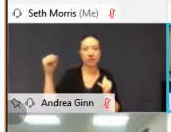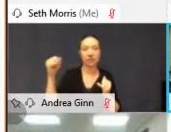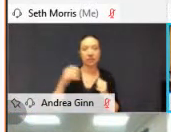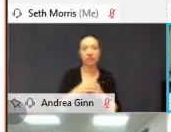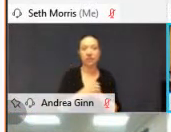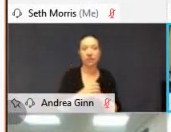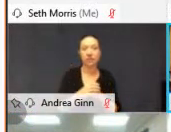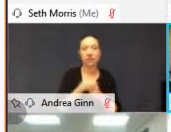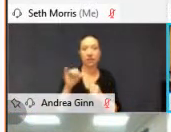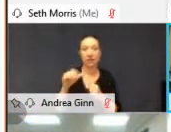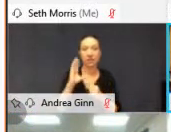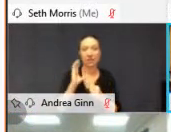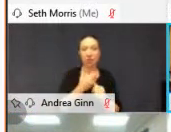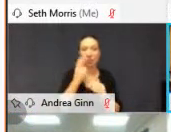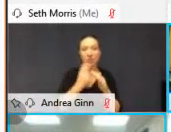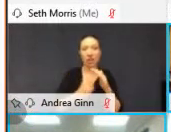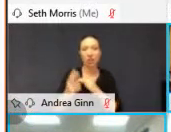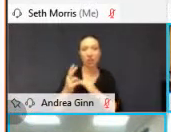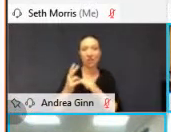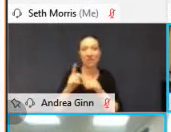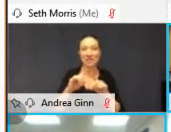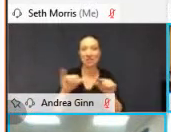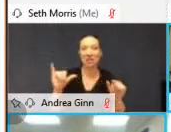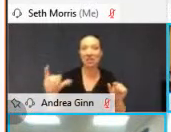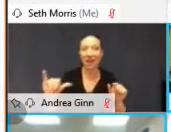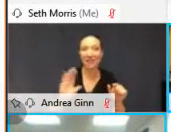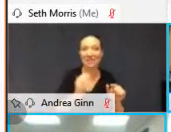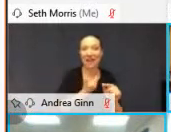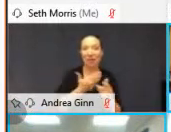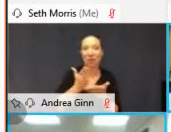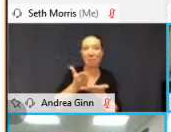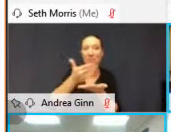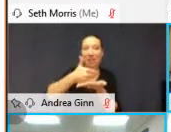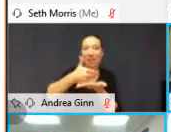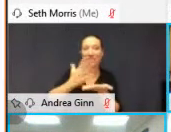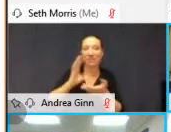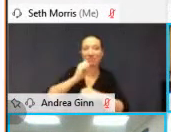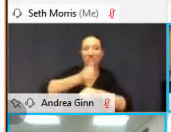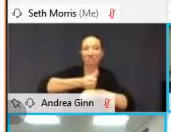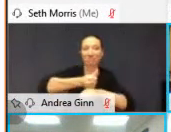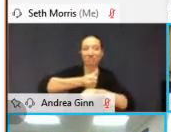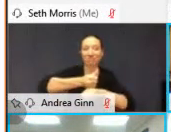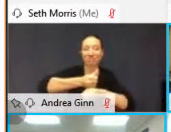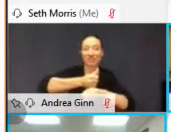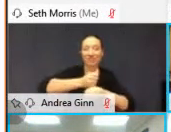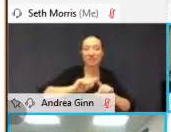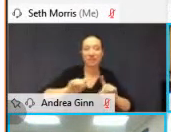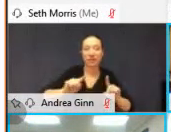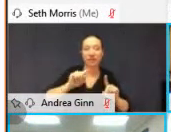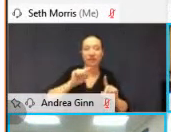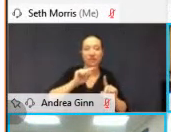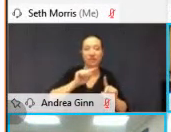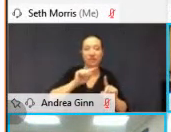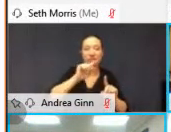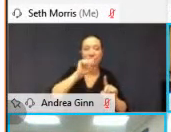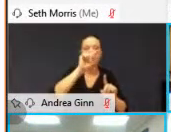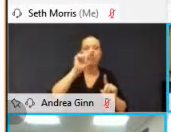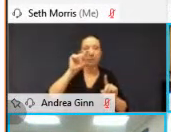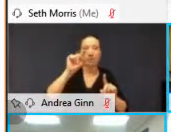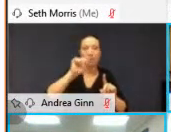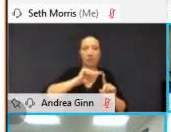also our budget. And the dotted line is what's happening. So you're aware. Thank